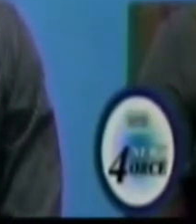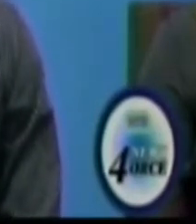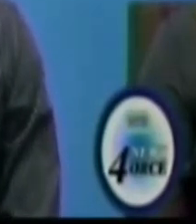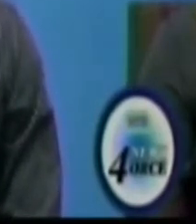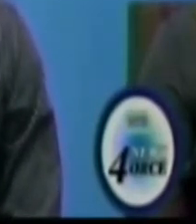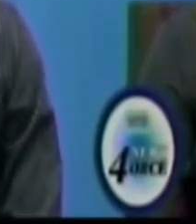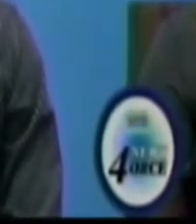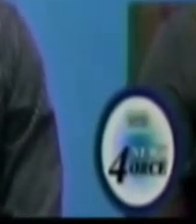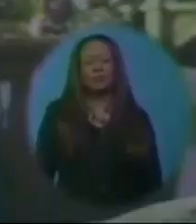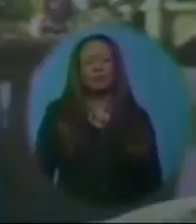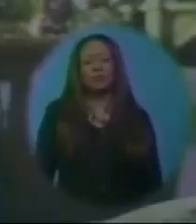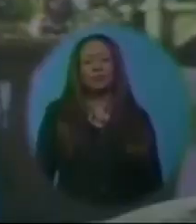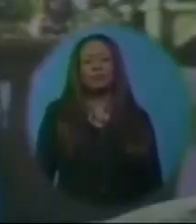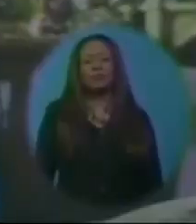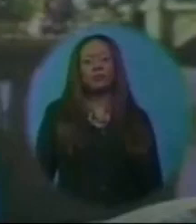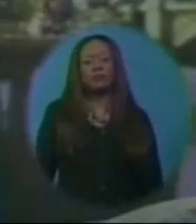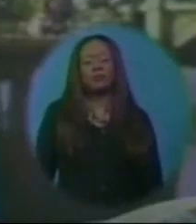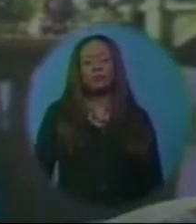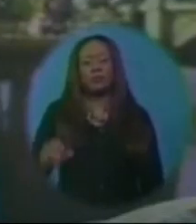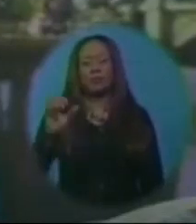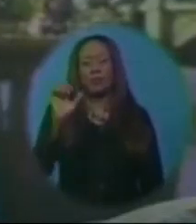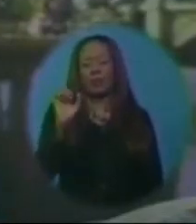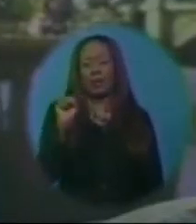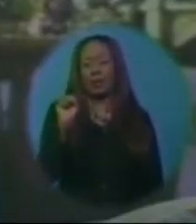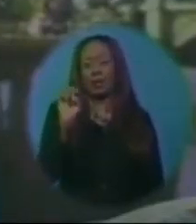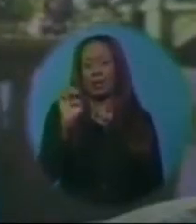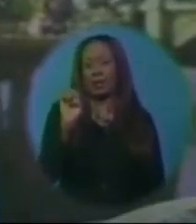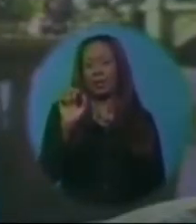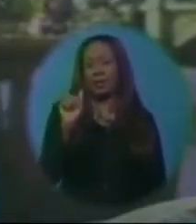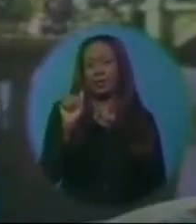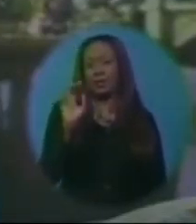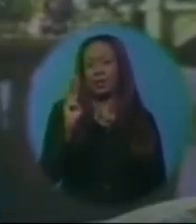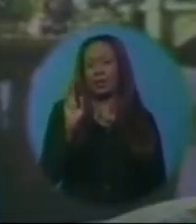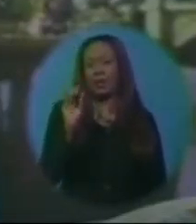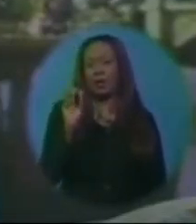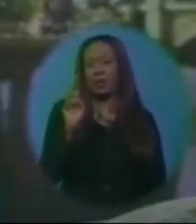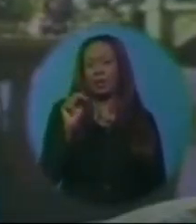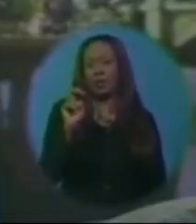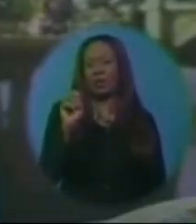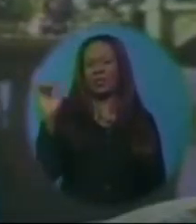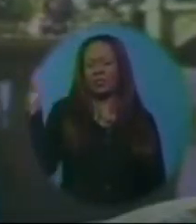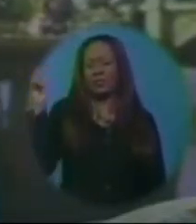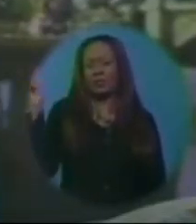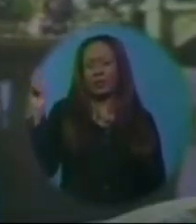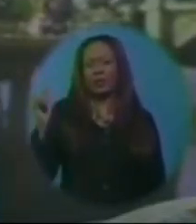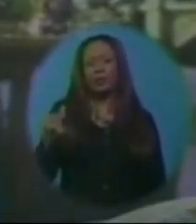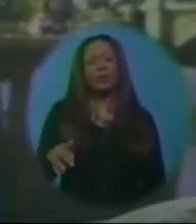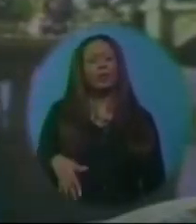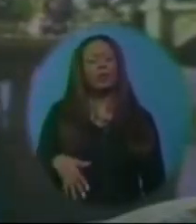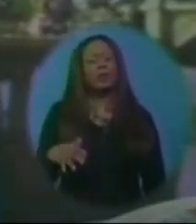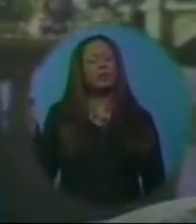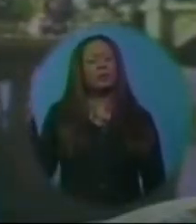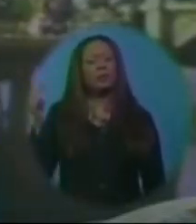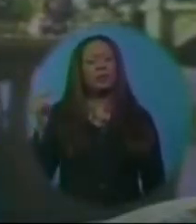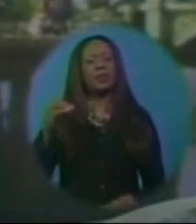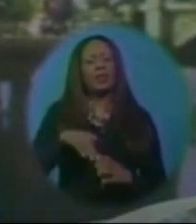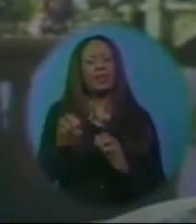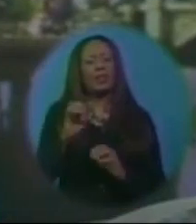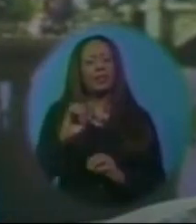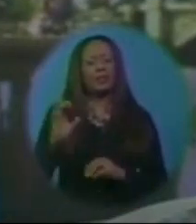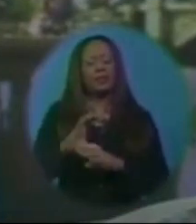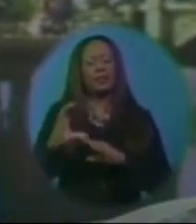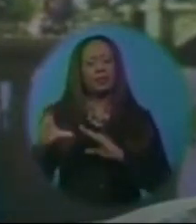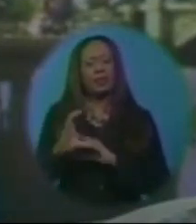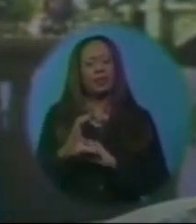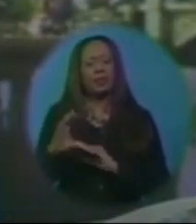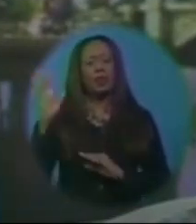the helpline. Seabourn Airlines, which services a number of countries and territories in the Eastern Caribbean, is being sold.